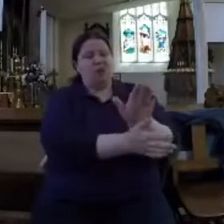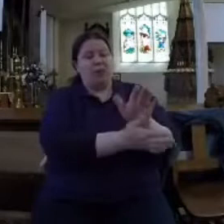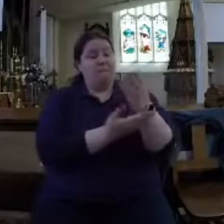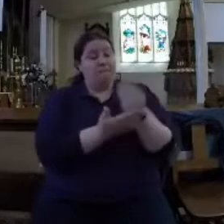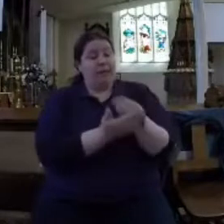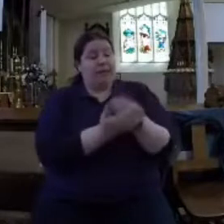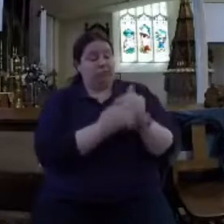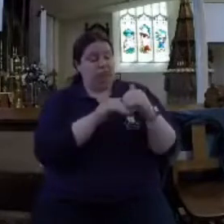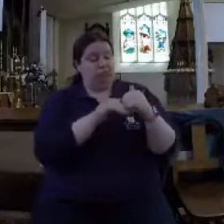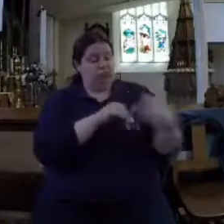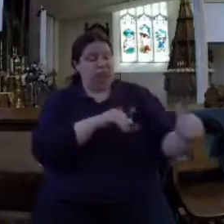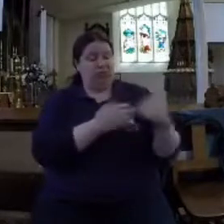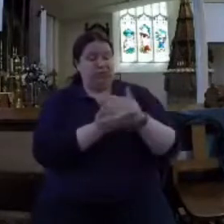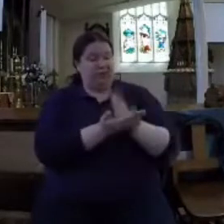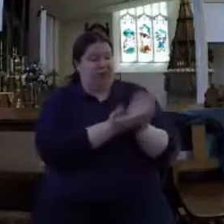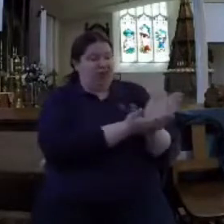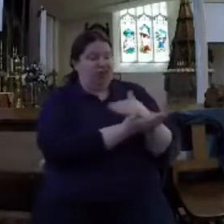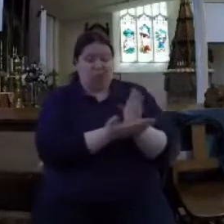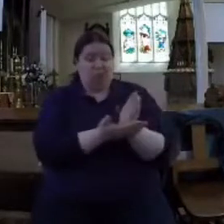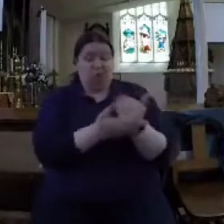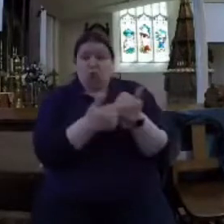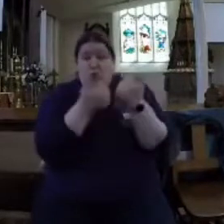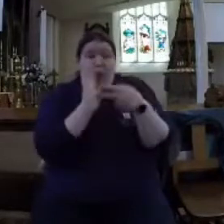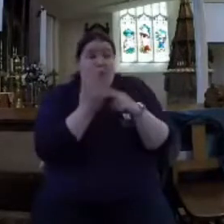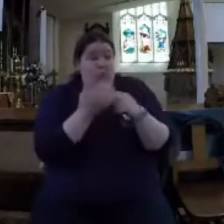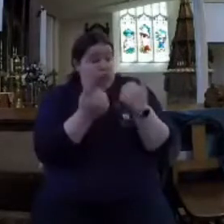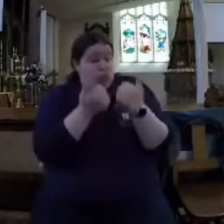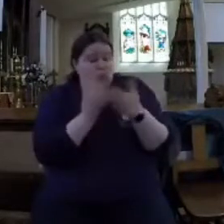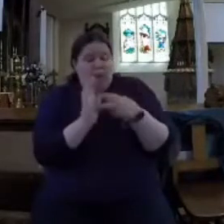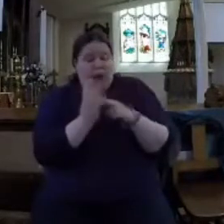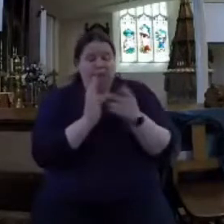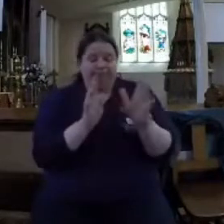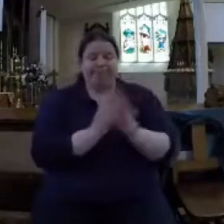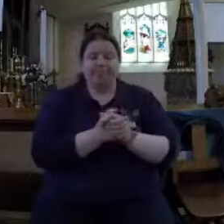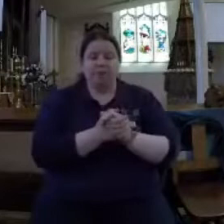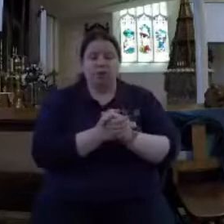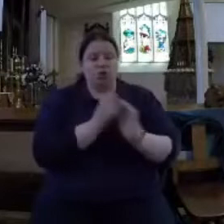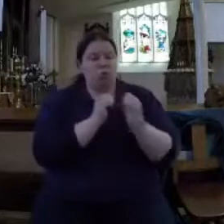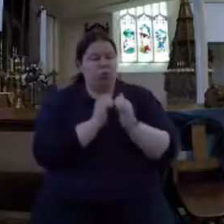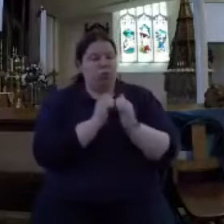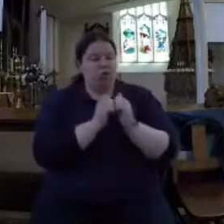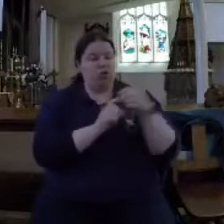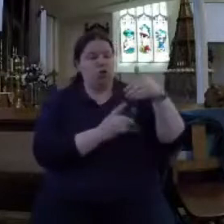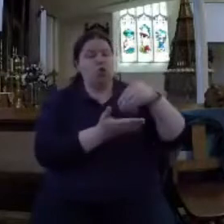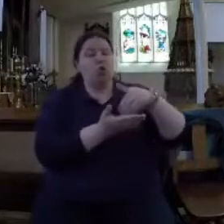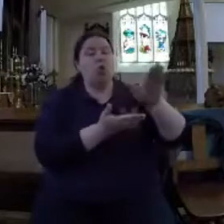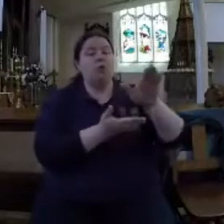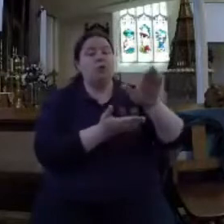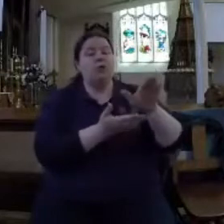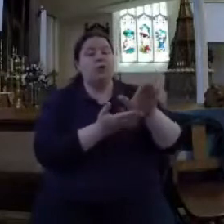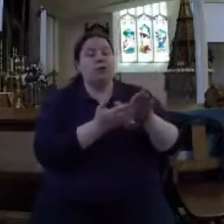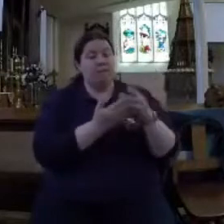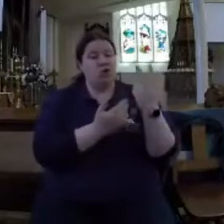money. So good plan, new good plan. So the Bright Spark brothers sold him for